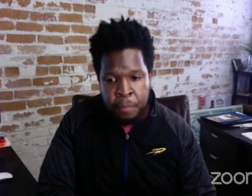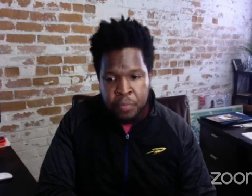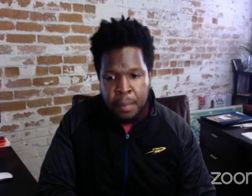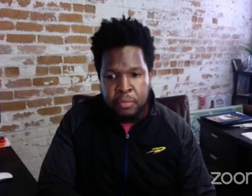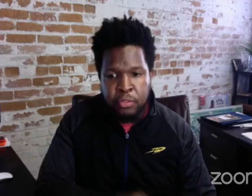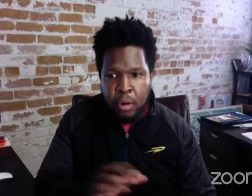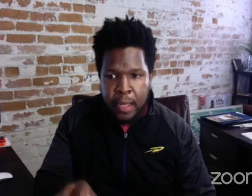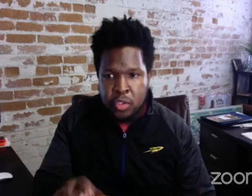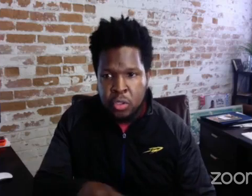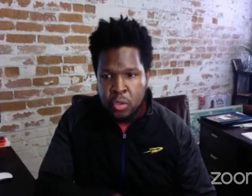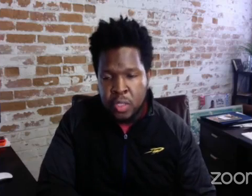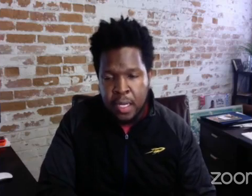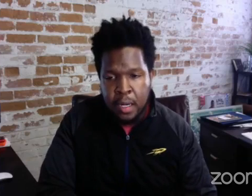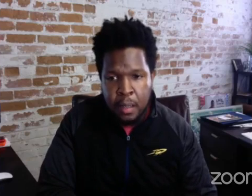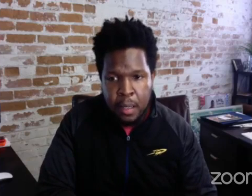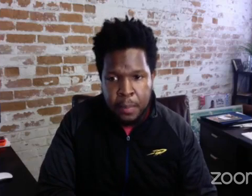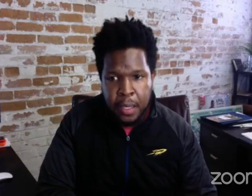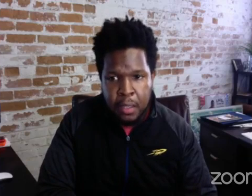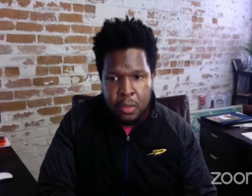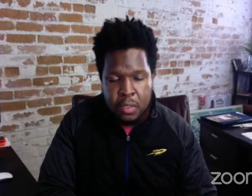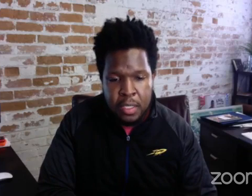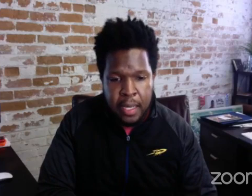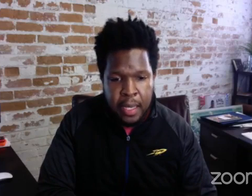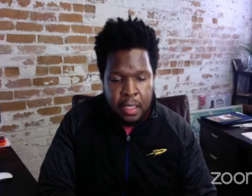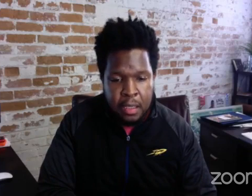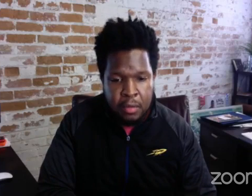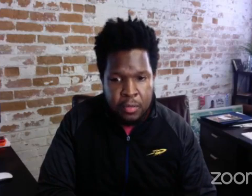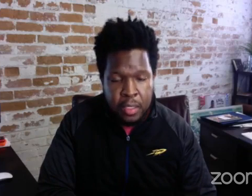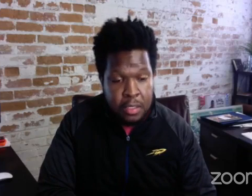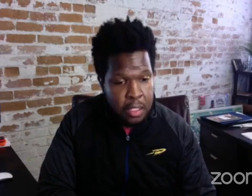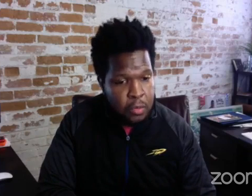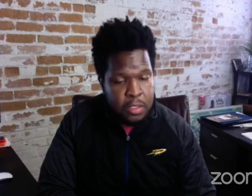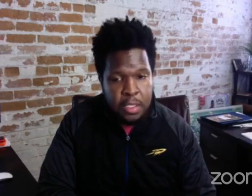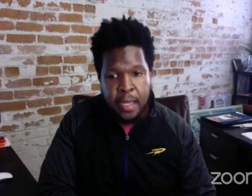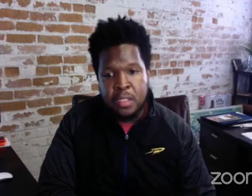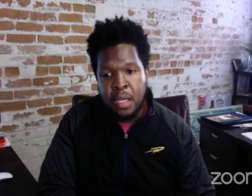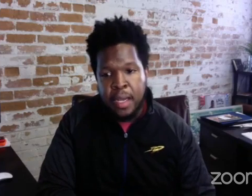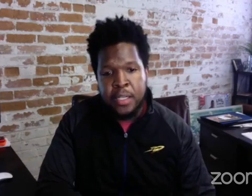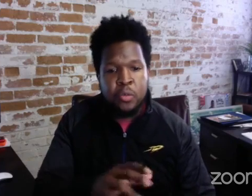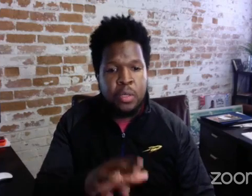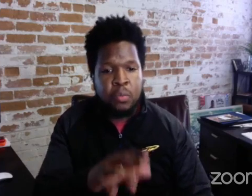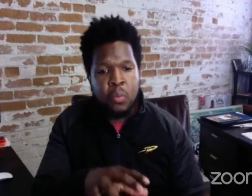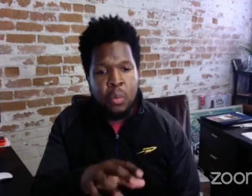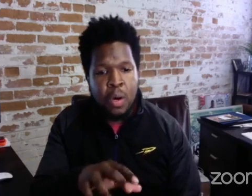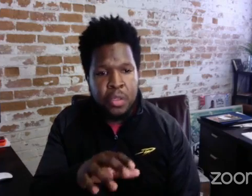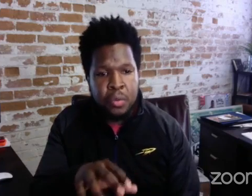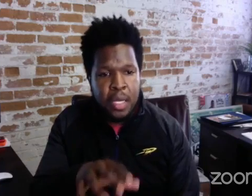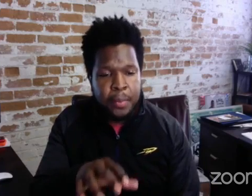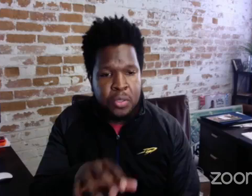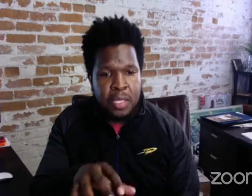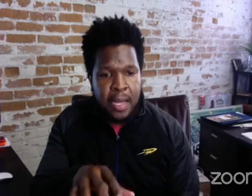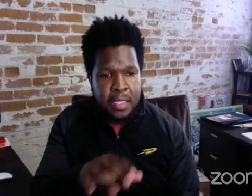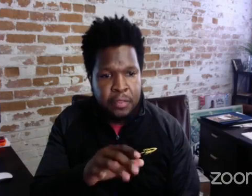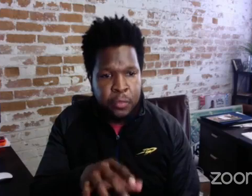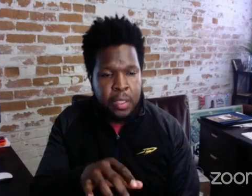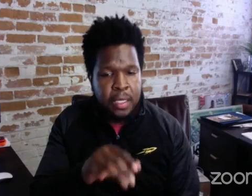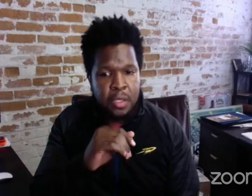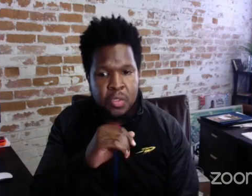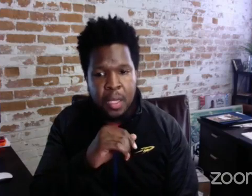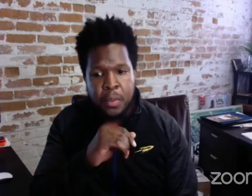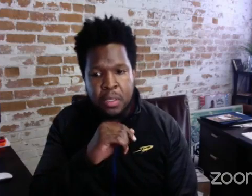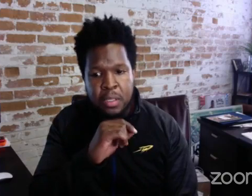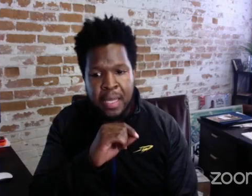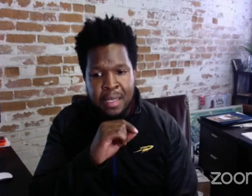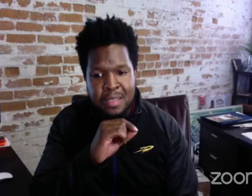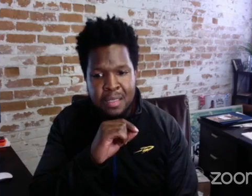effort. Before I introduce our panel tonight of distinguished guests, I do want to walk through a couple slides, if we can get